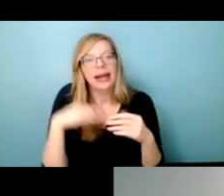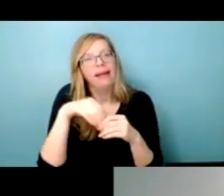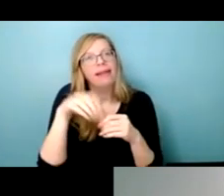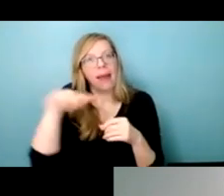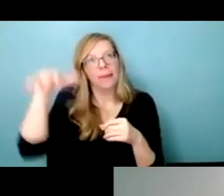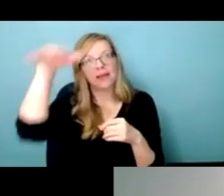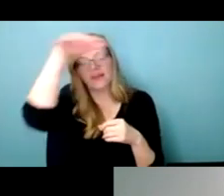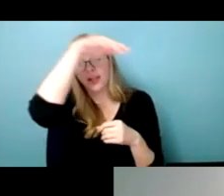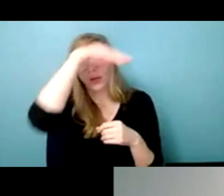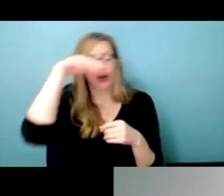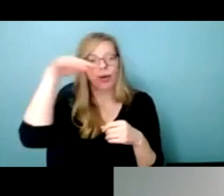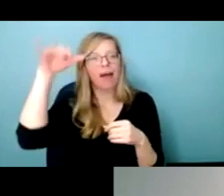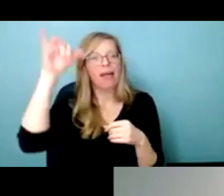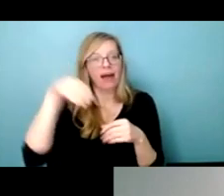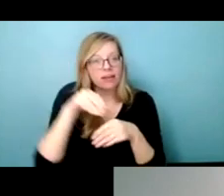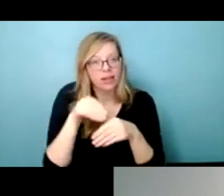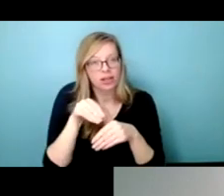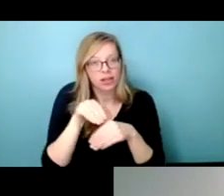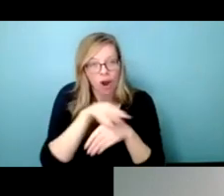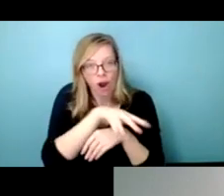the globe.